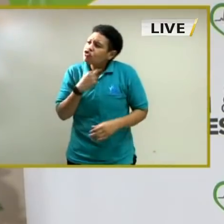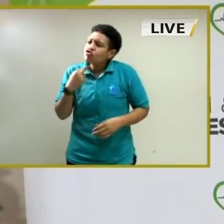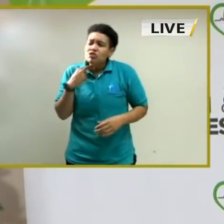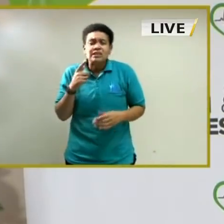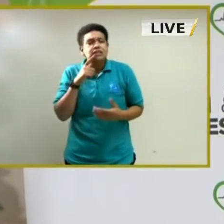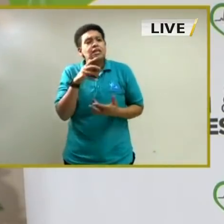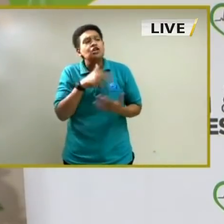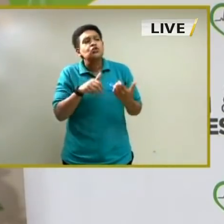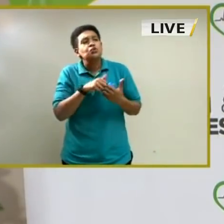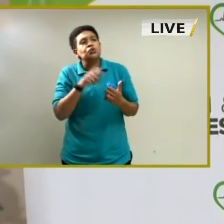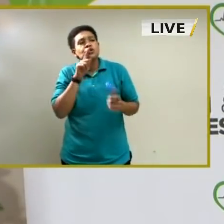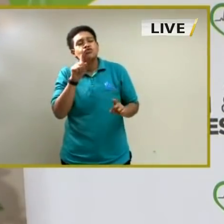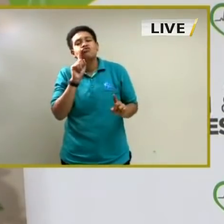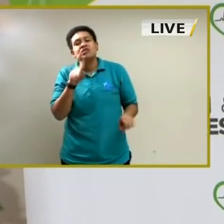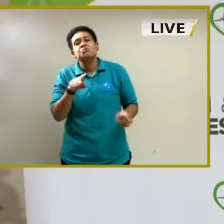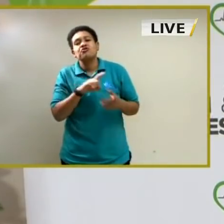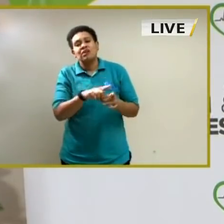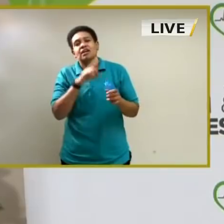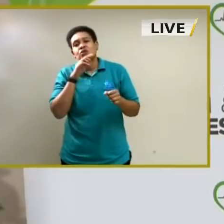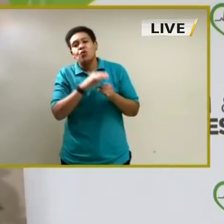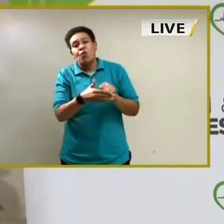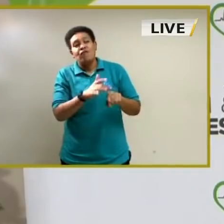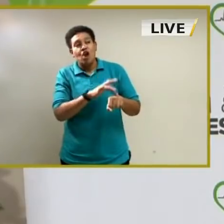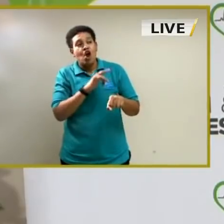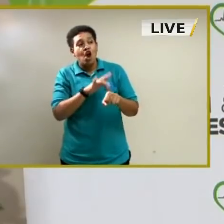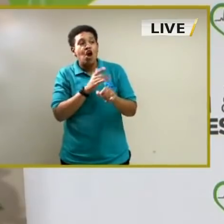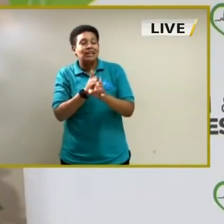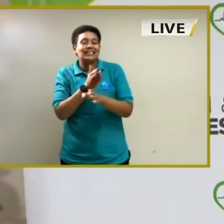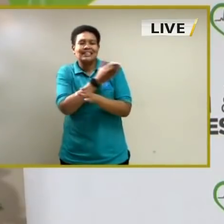associated with the response to COVID. In the early stages,